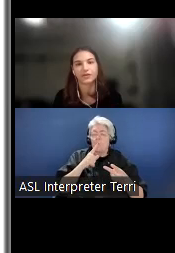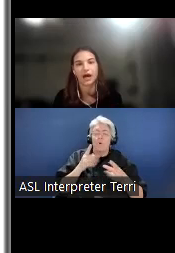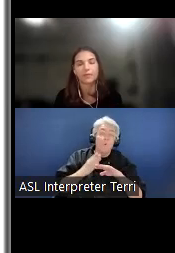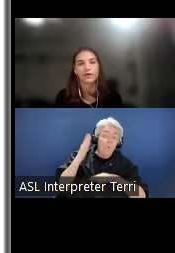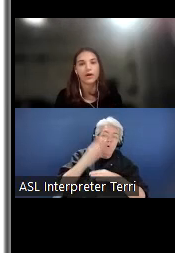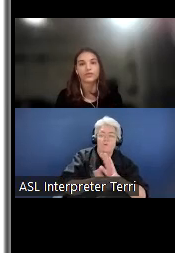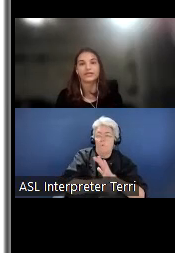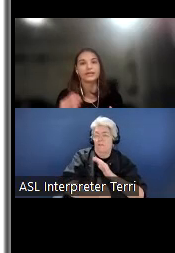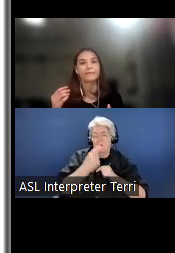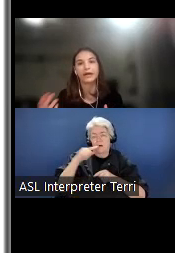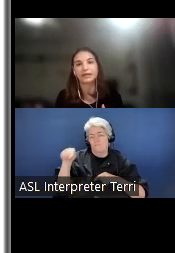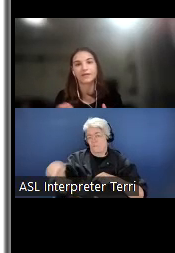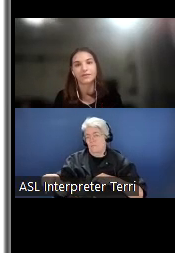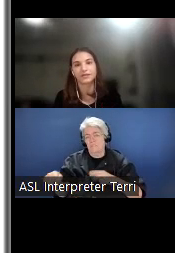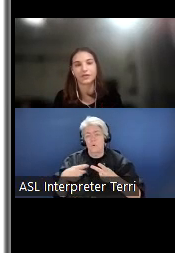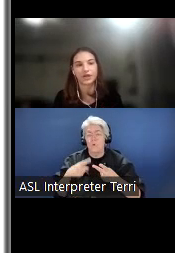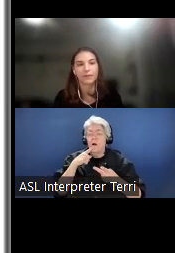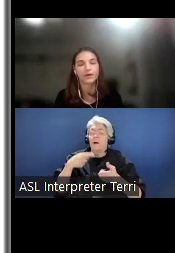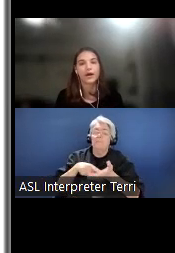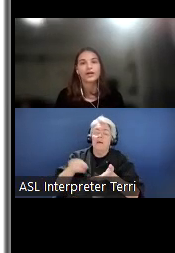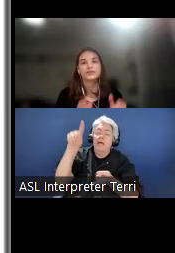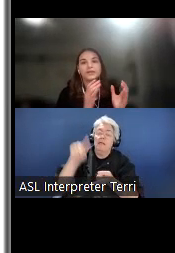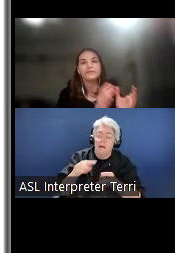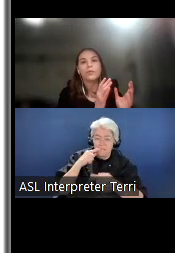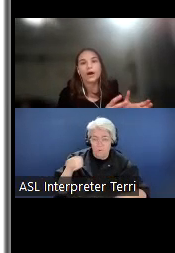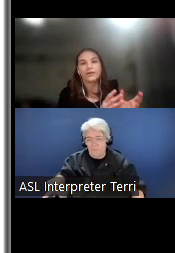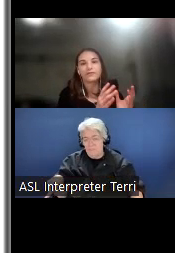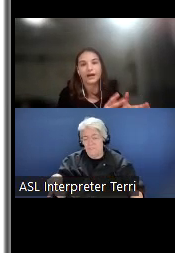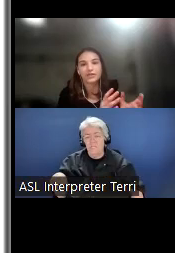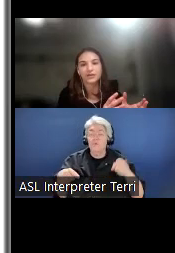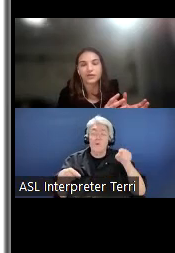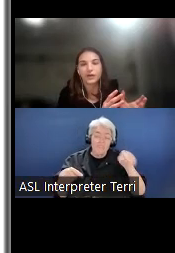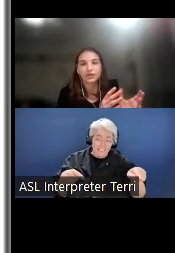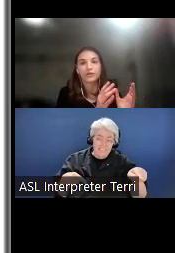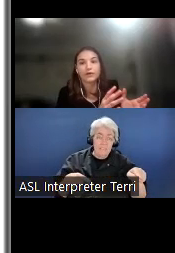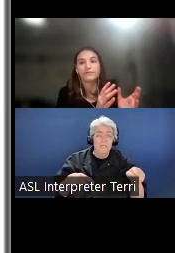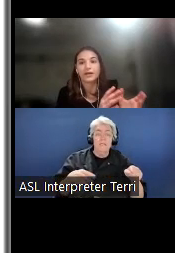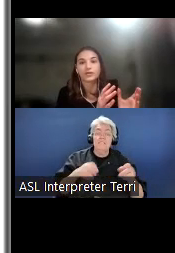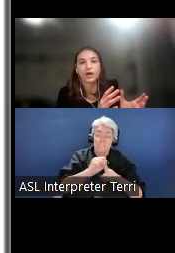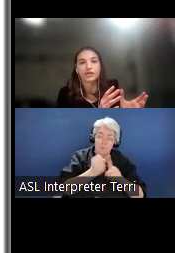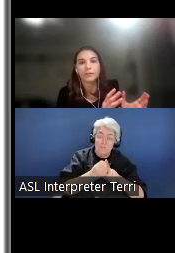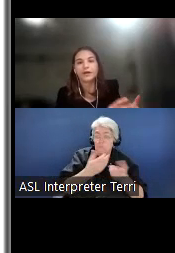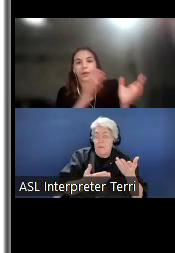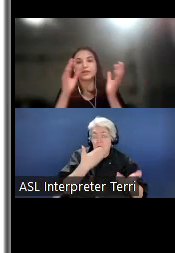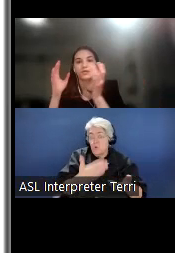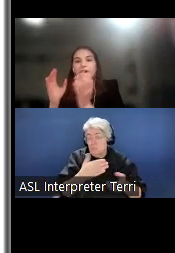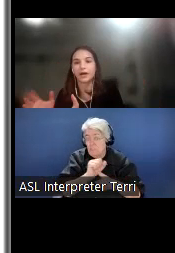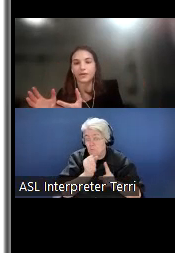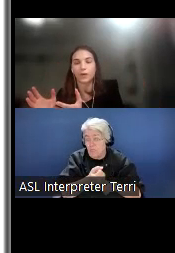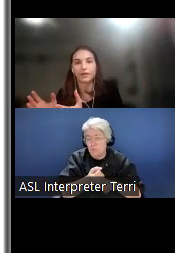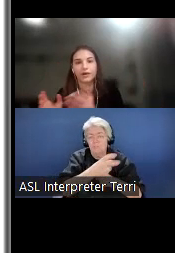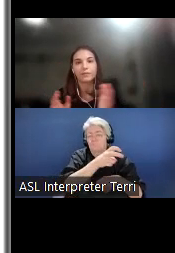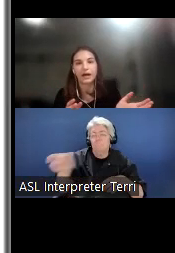overqualified for this other job, or they're taking a pay cut for this other job. So they're leaving one financial situation or one financial hardship and going